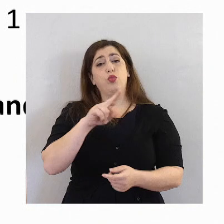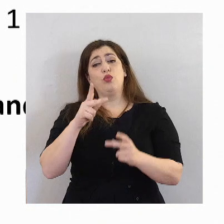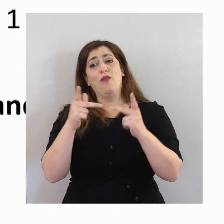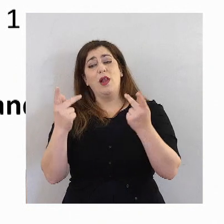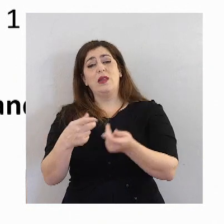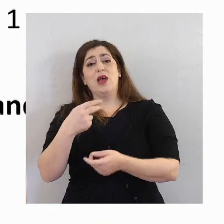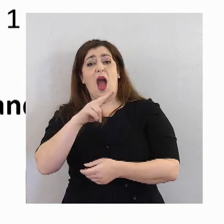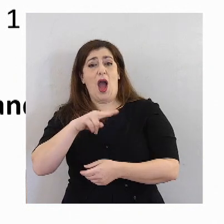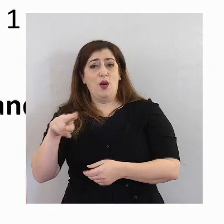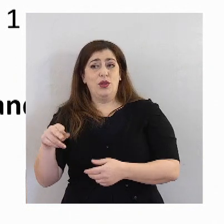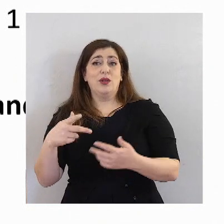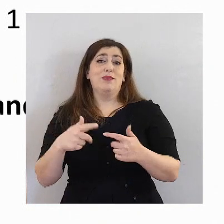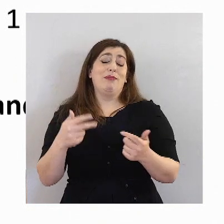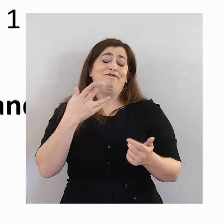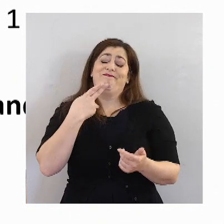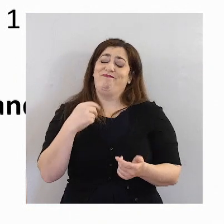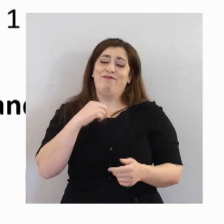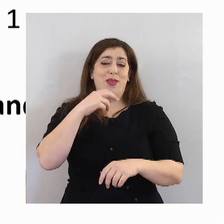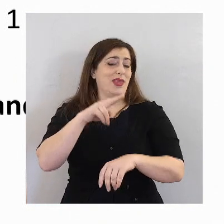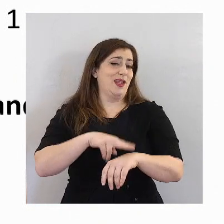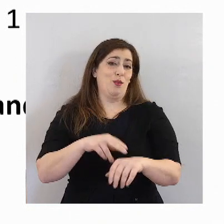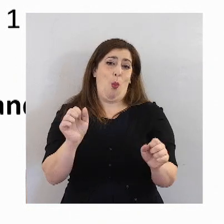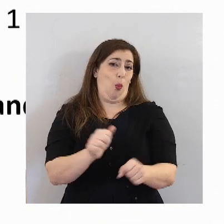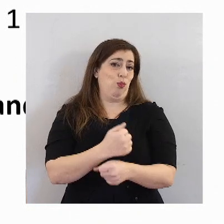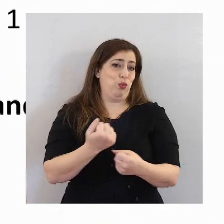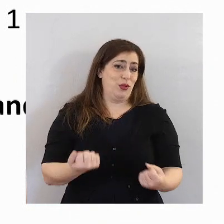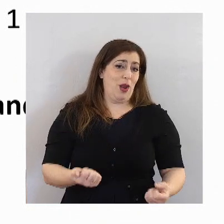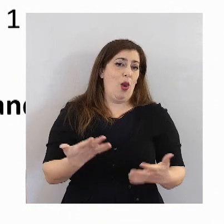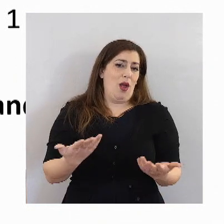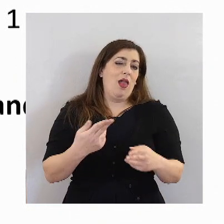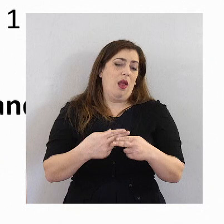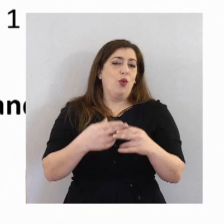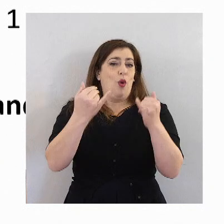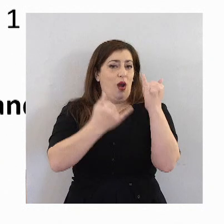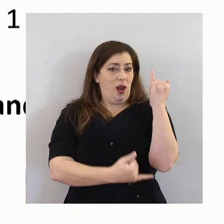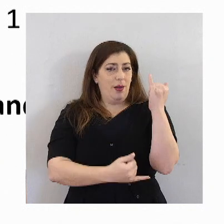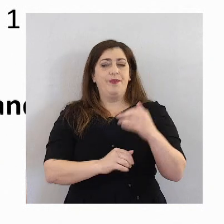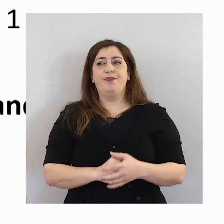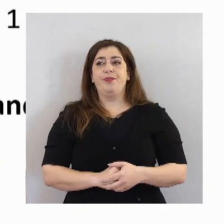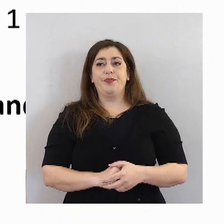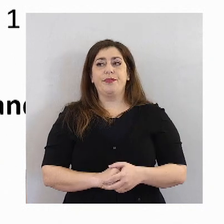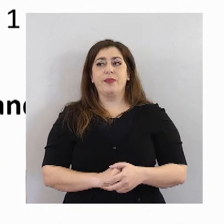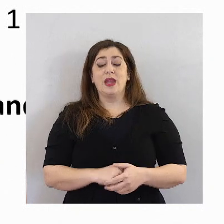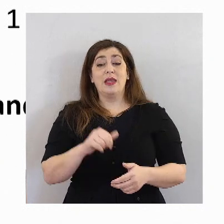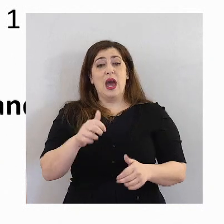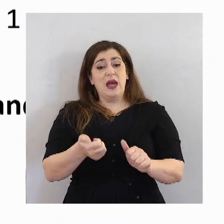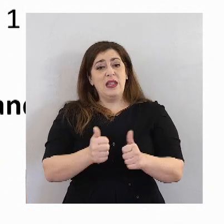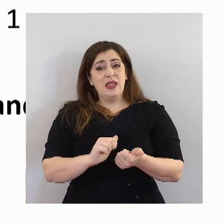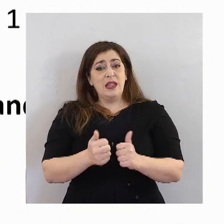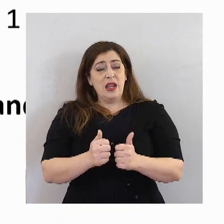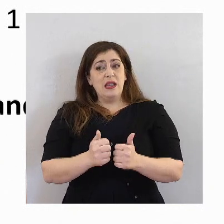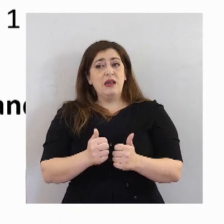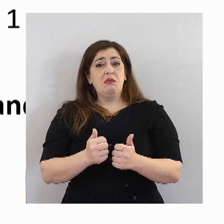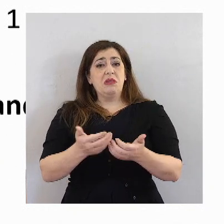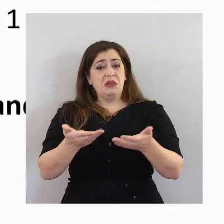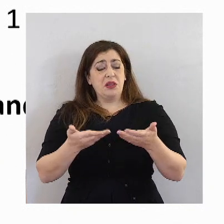this was not to be. The training also provided the opportunity for those